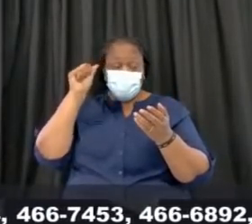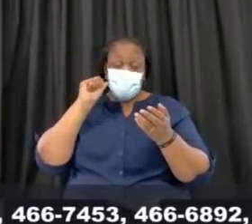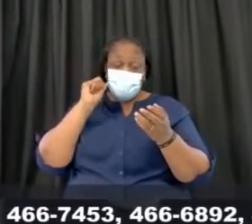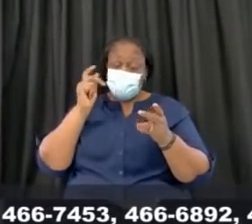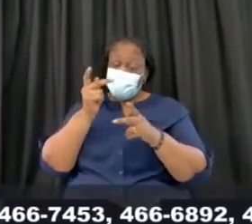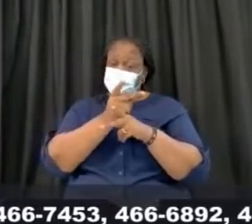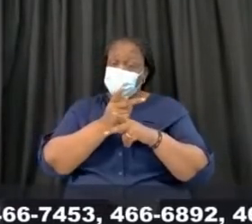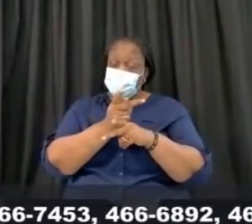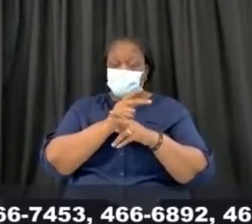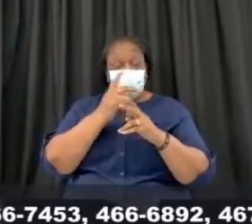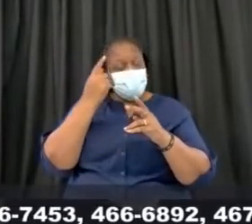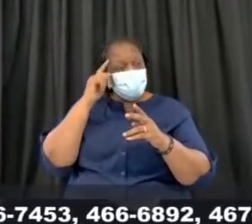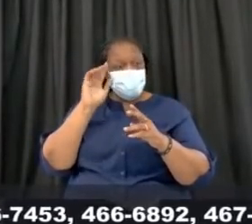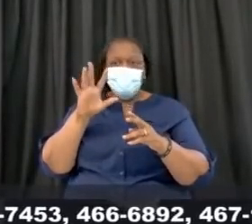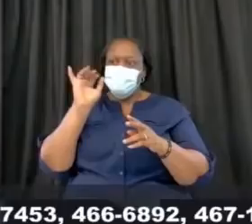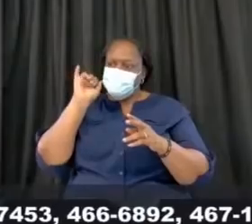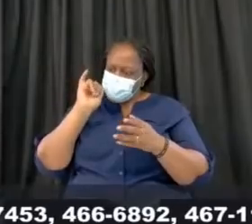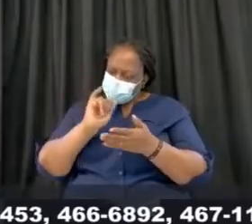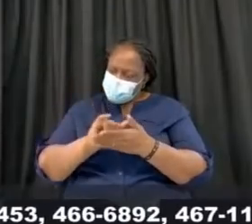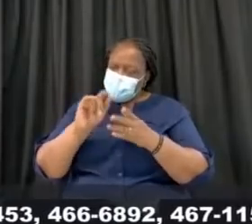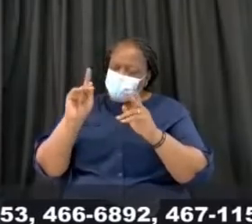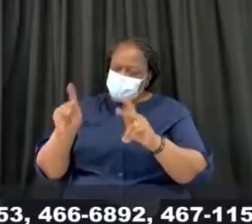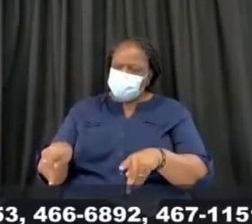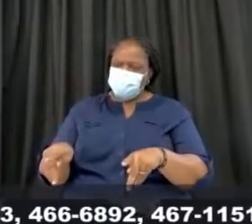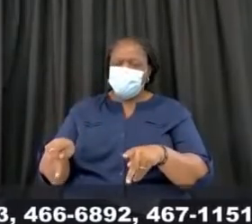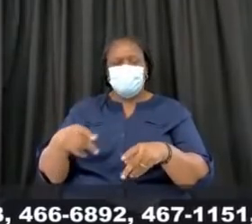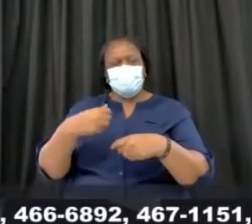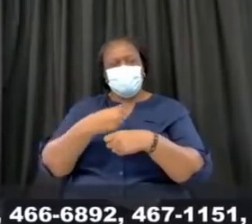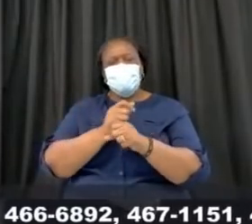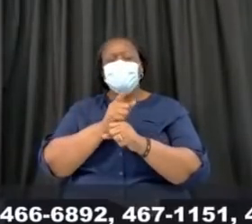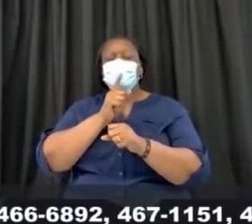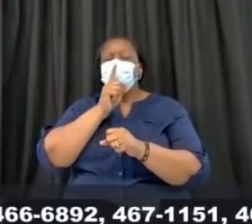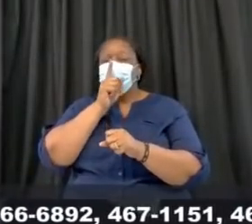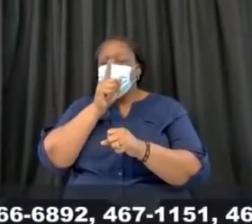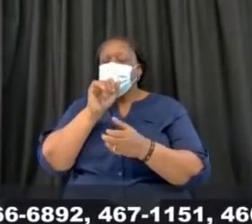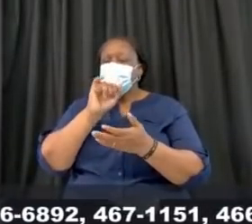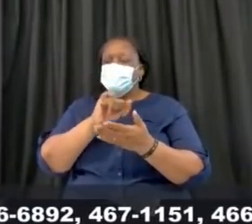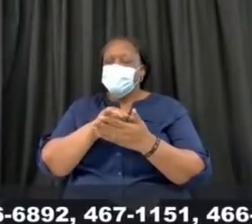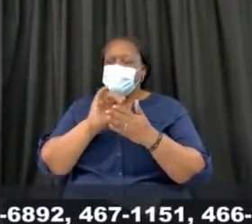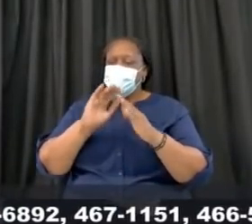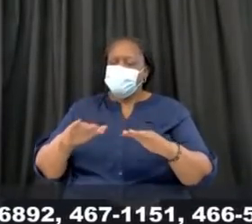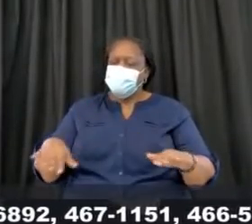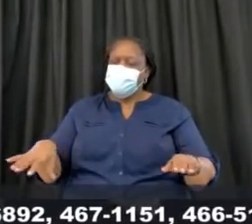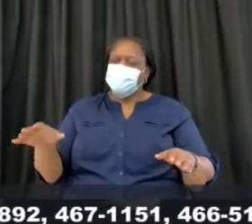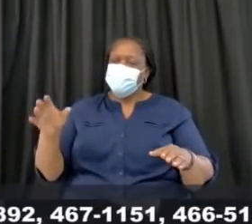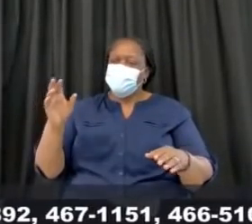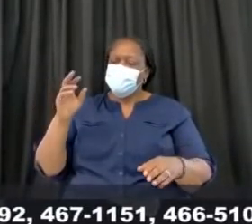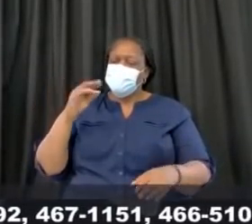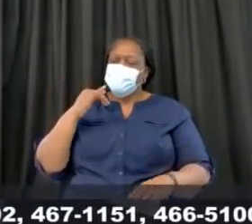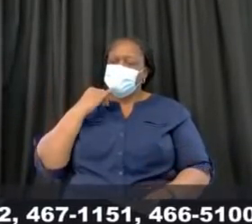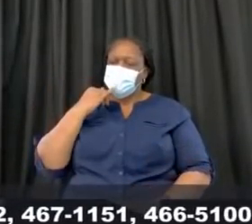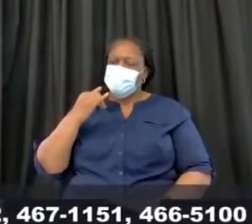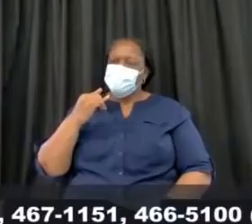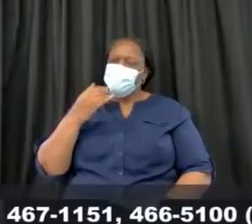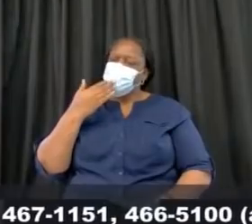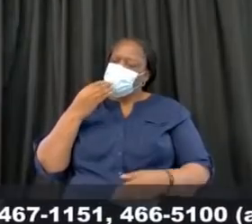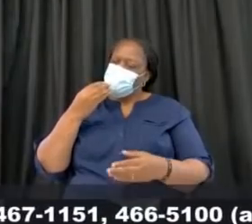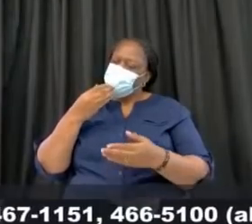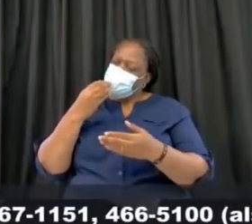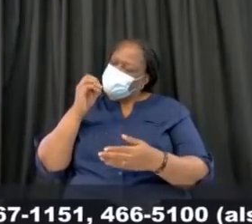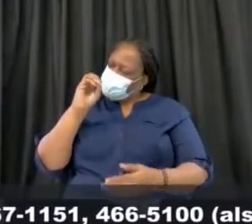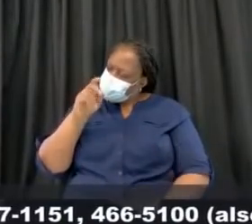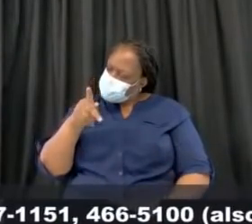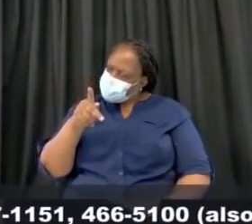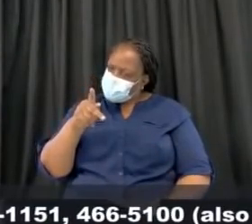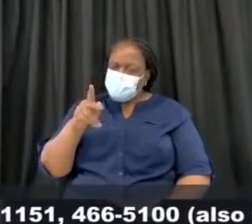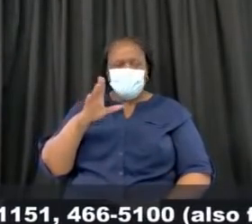individual would have the responsibility to ensure that the child is normal and that the child is not experiencing any of the